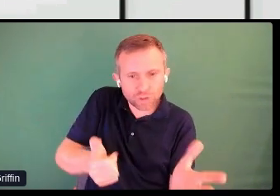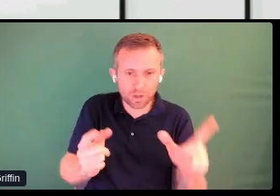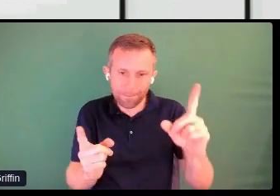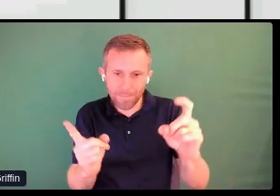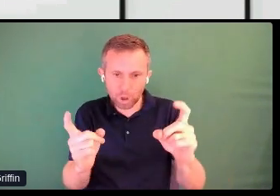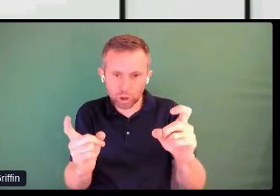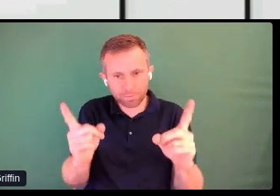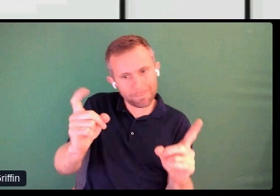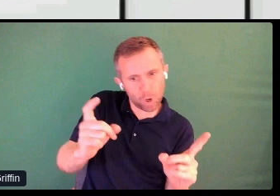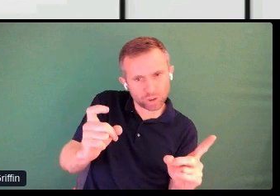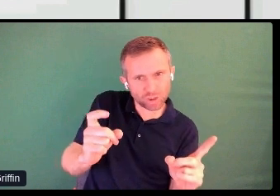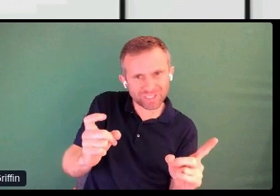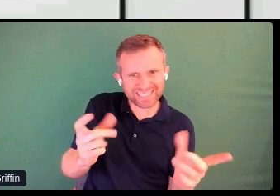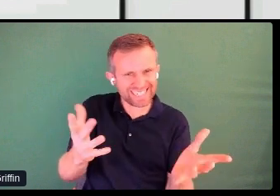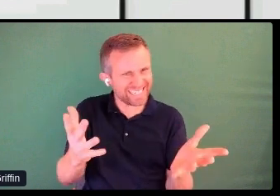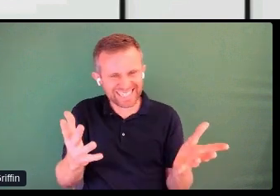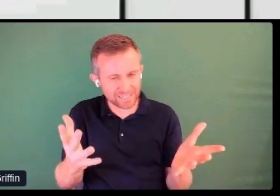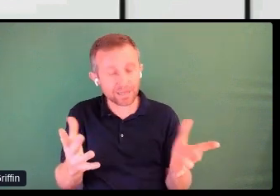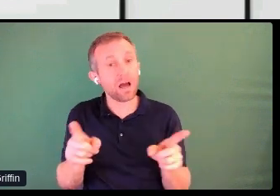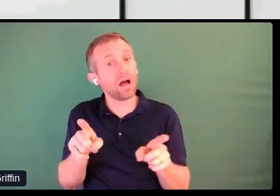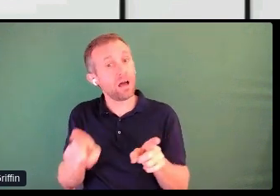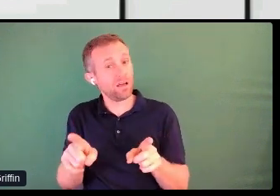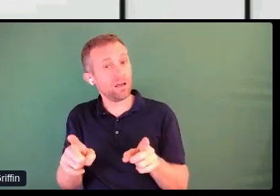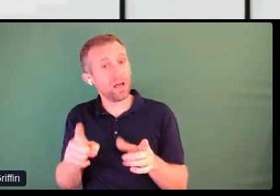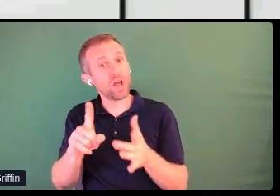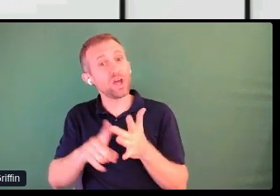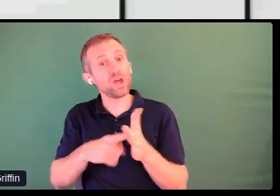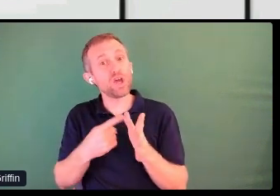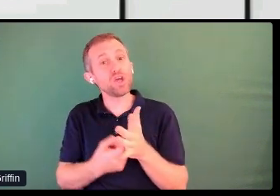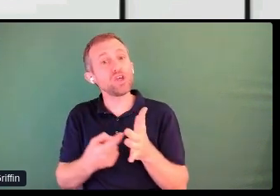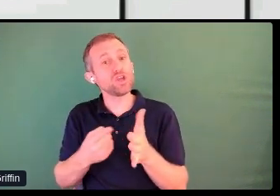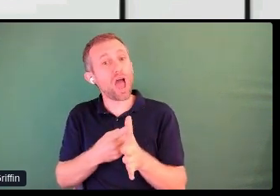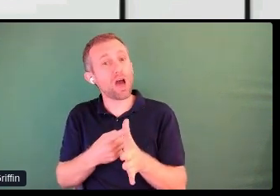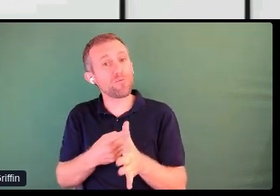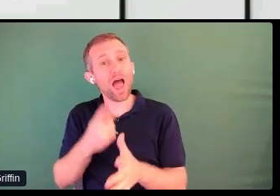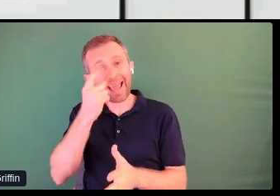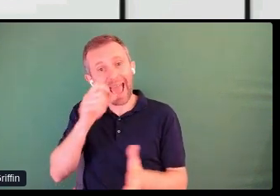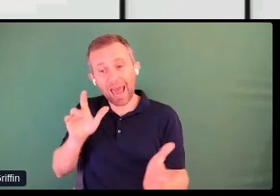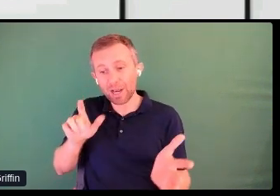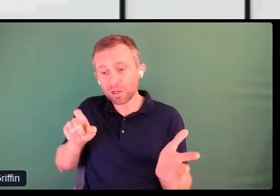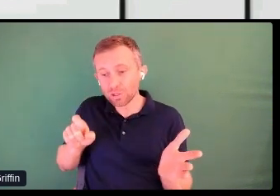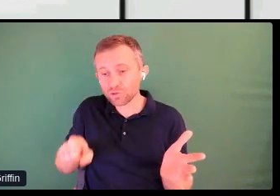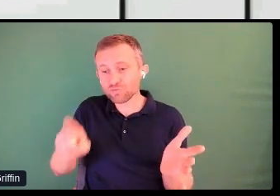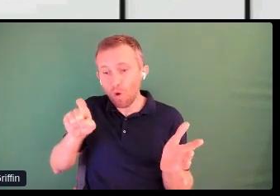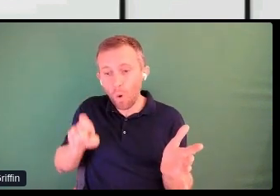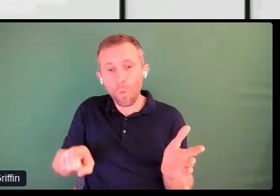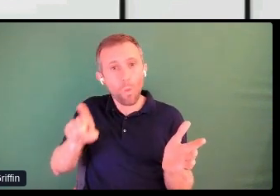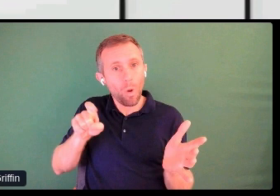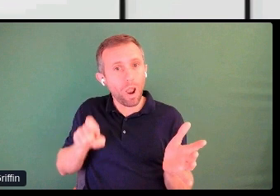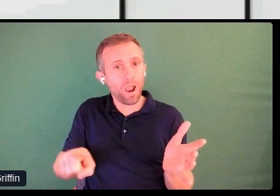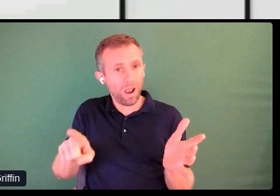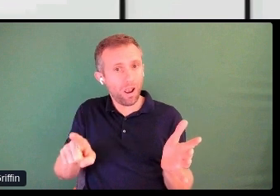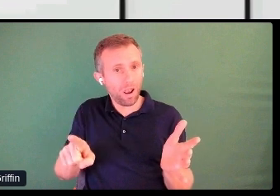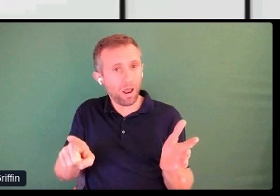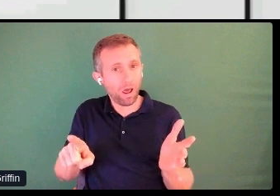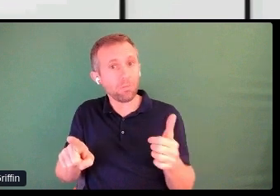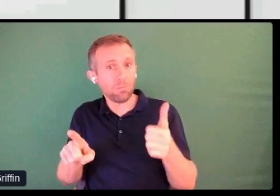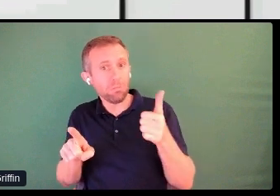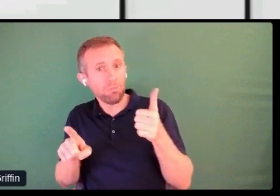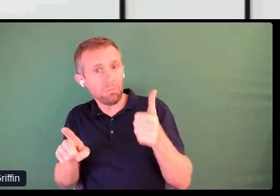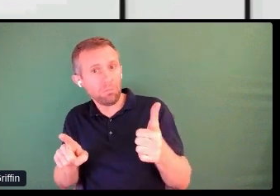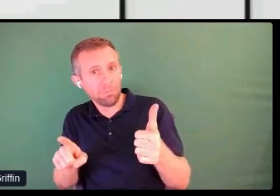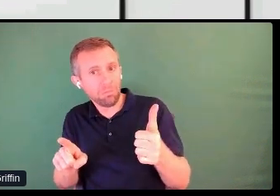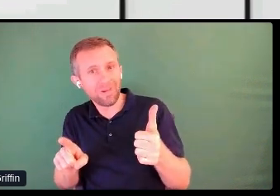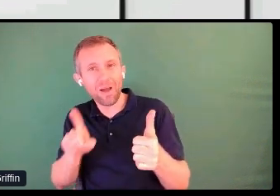For example, Yara cannot use a scroll wheel because she simply doesn't have the dexterity, given that her spasm and involuntary